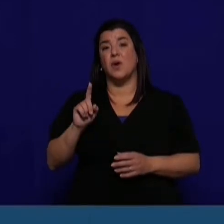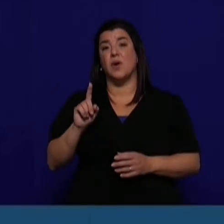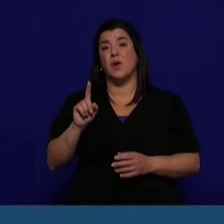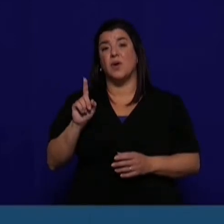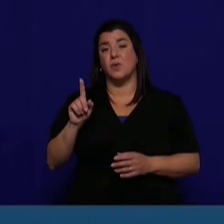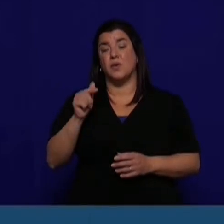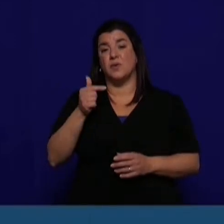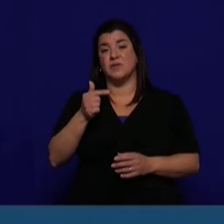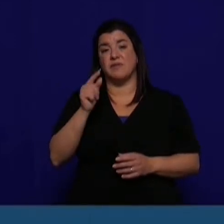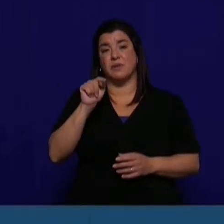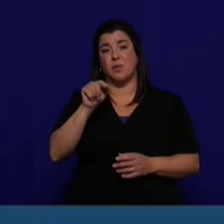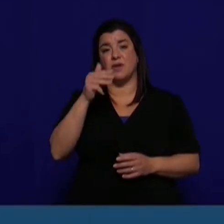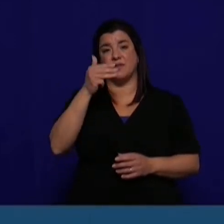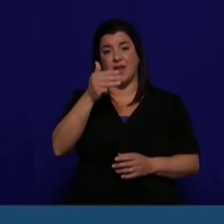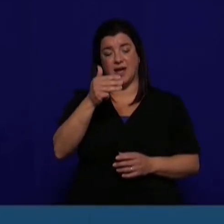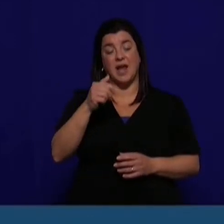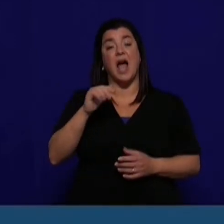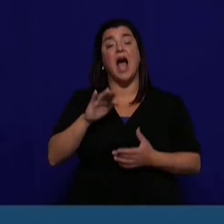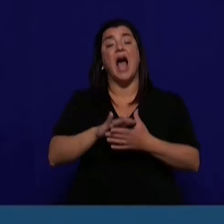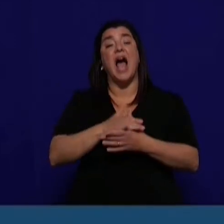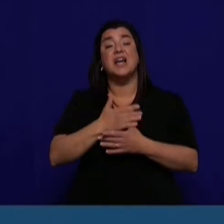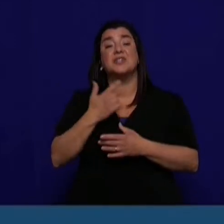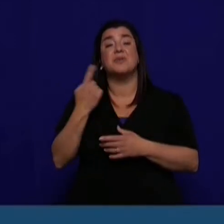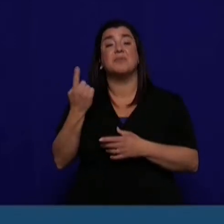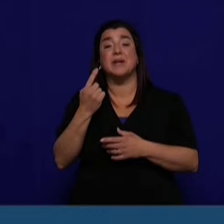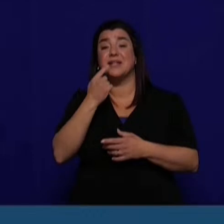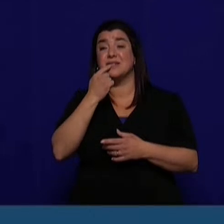issa ipproteġejnihom permezz tal-vaksin.